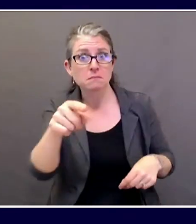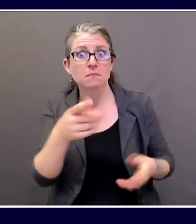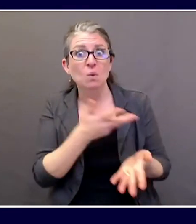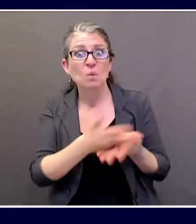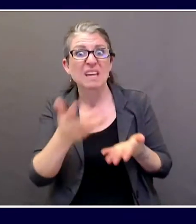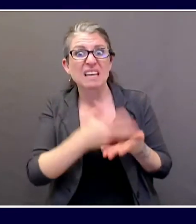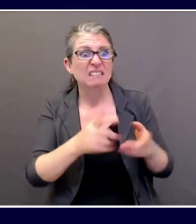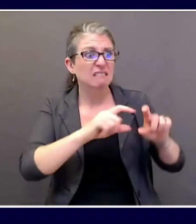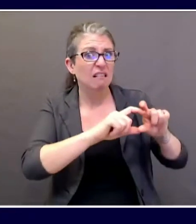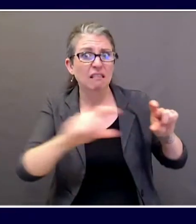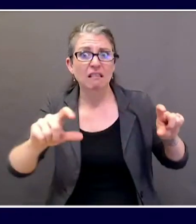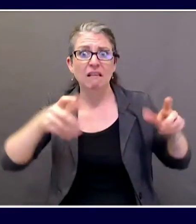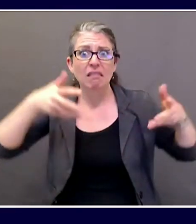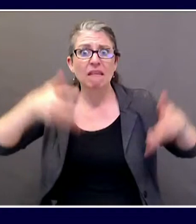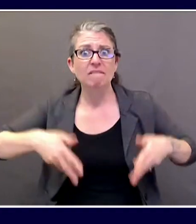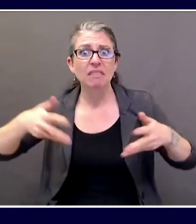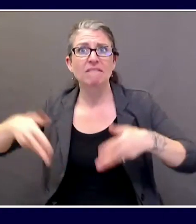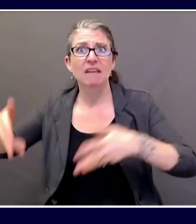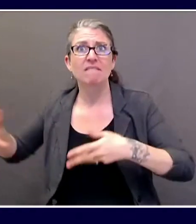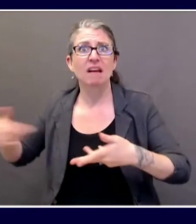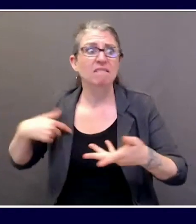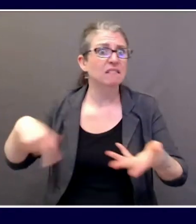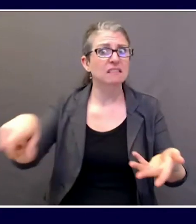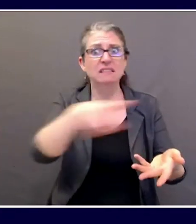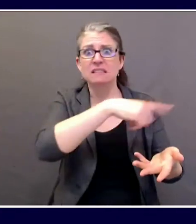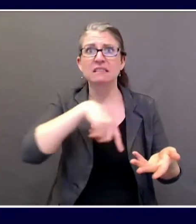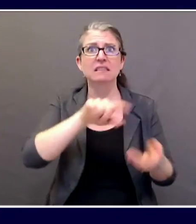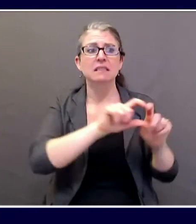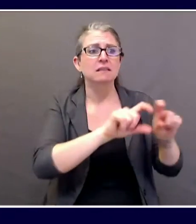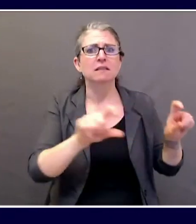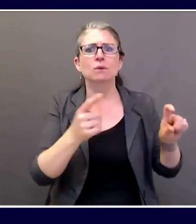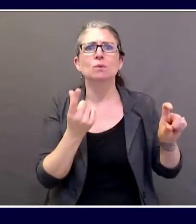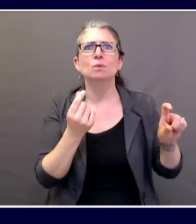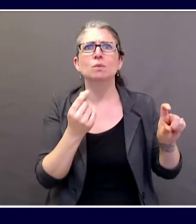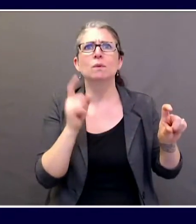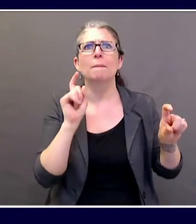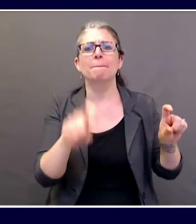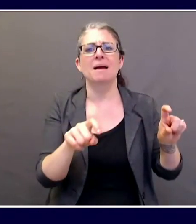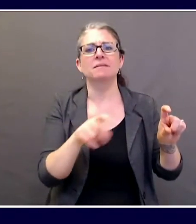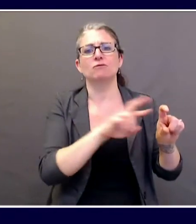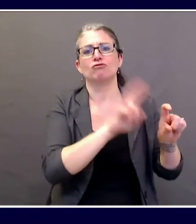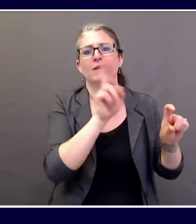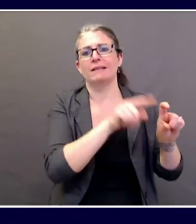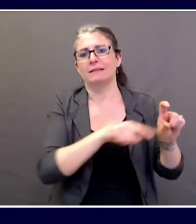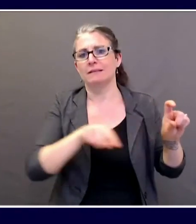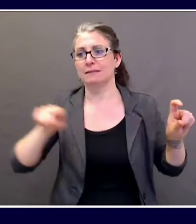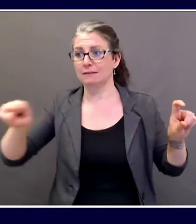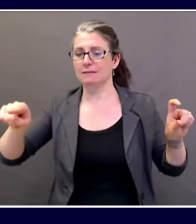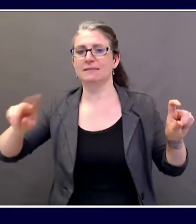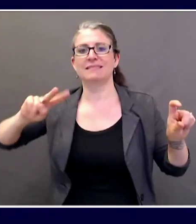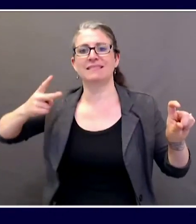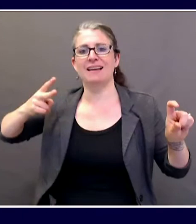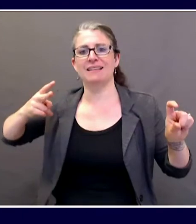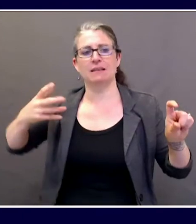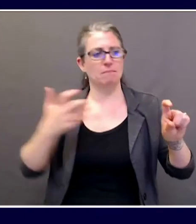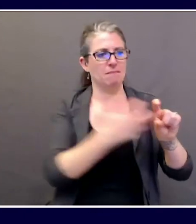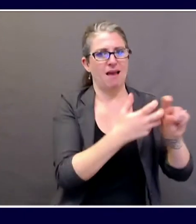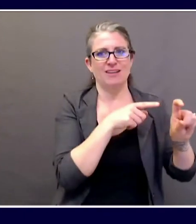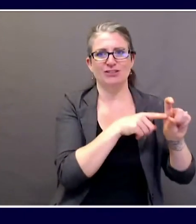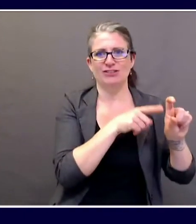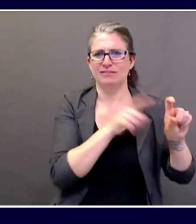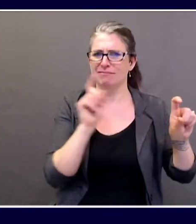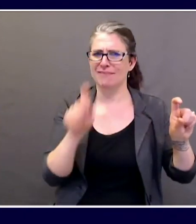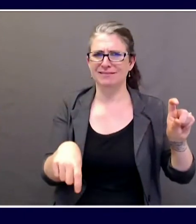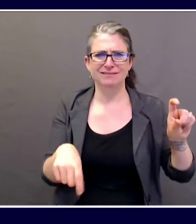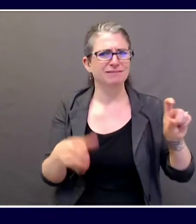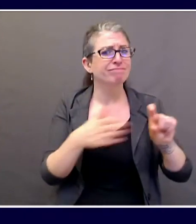their first dose. Okay, that was going to be my second question. So although the registration systems